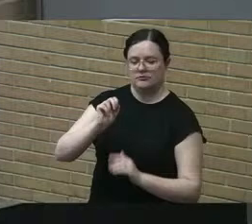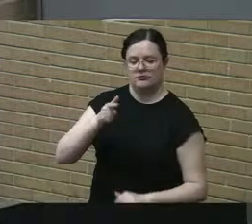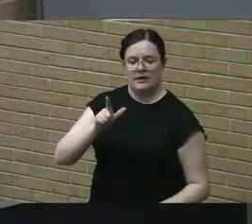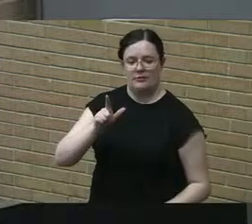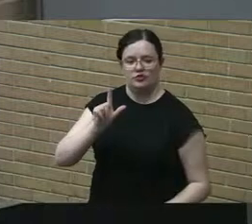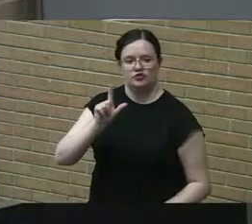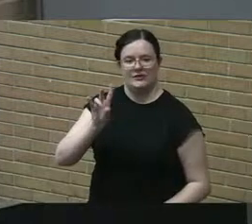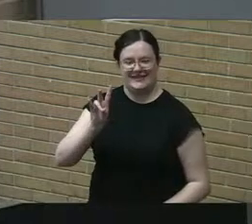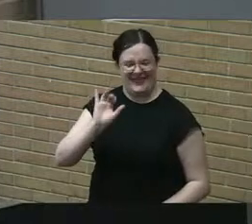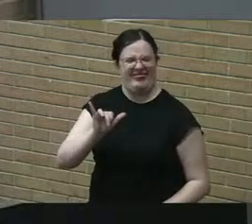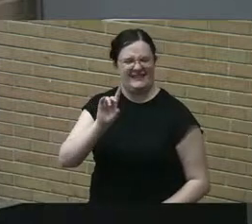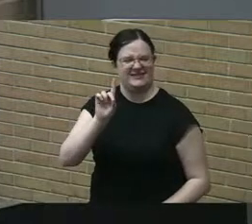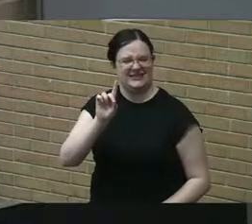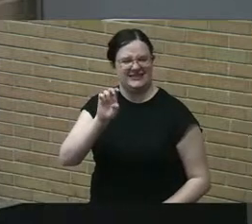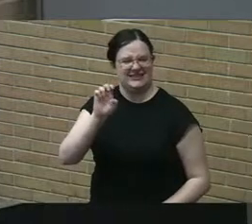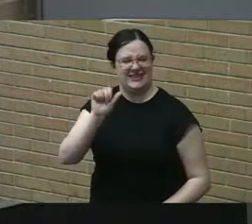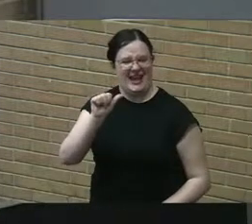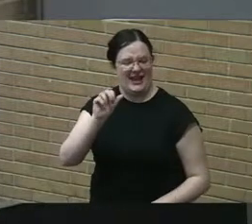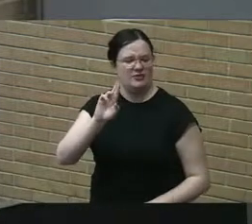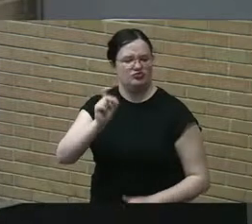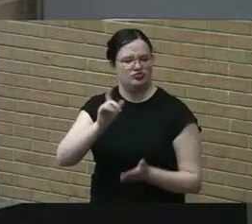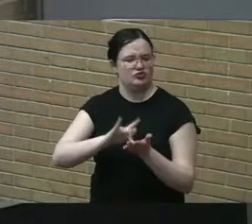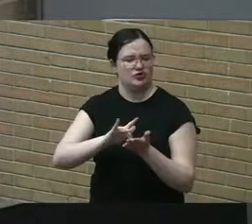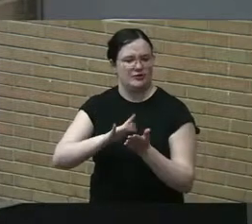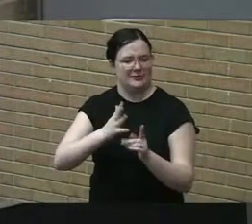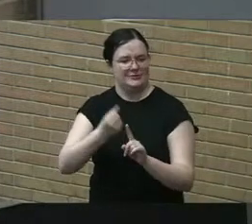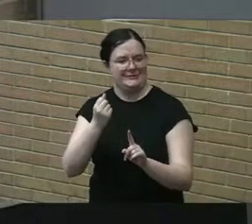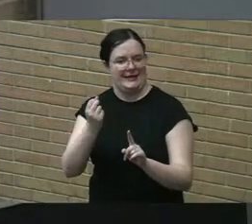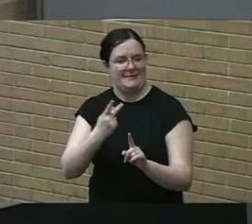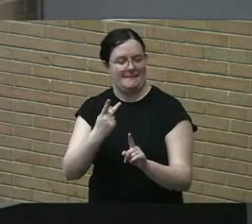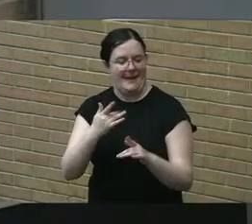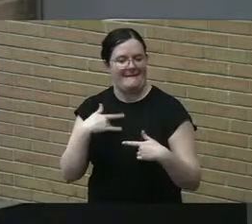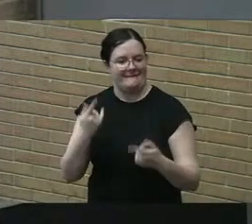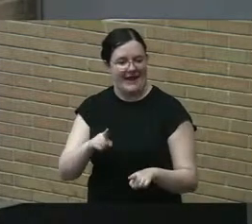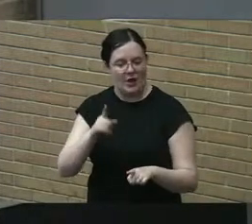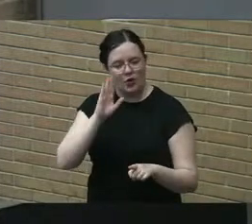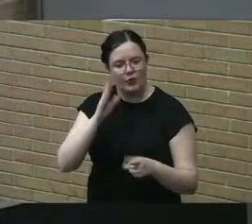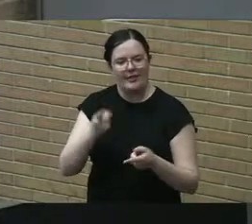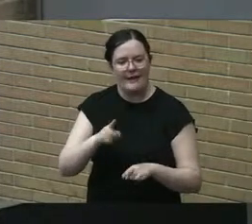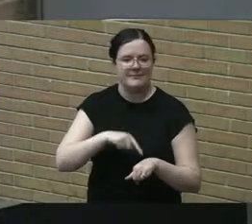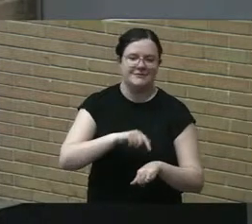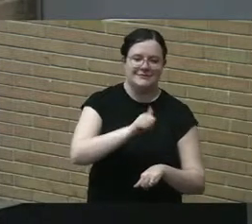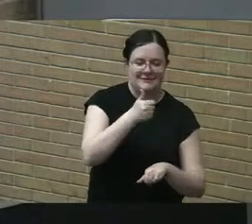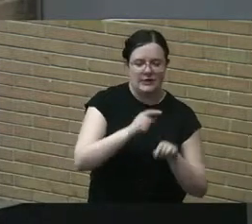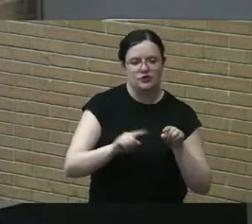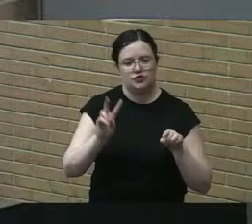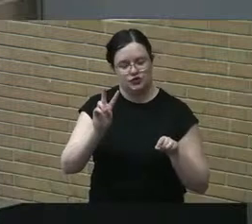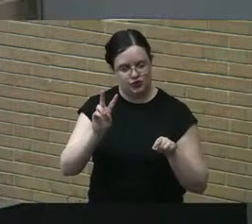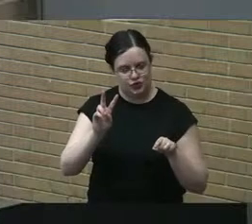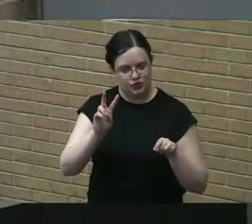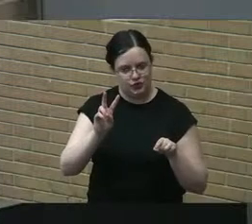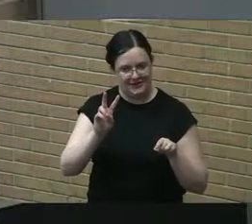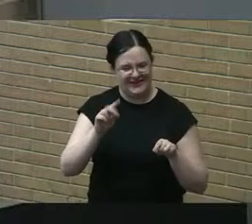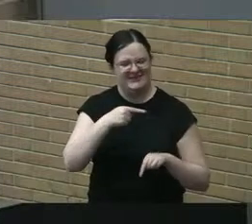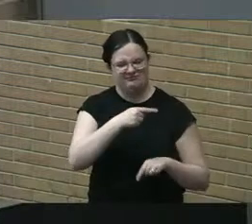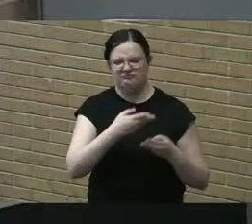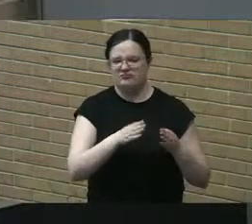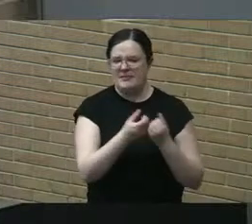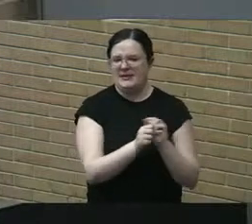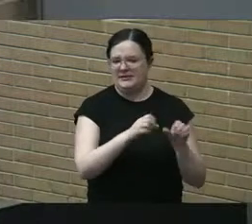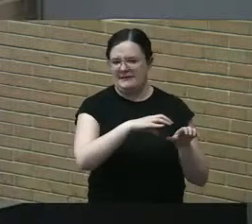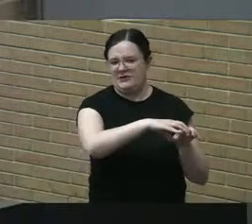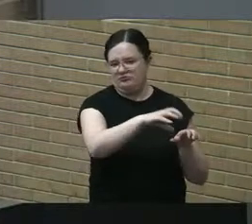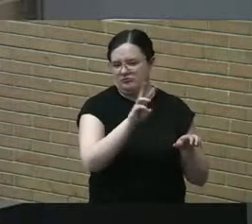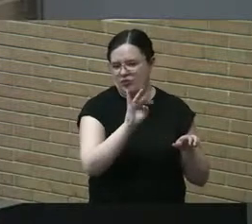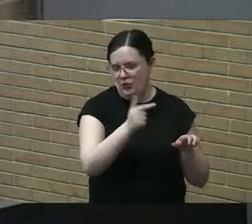DEA prescription take-back event will occur at 10 a.m. to 2 p.m. alongside the Public Safety Wing. And